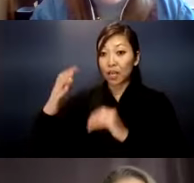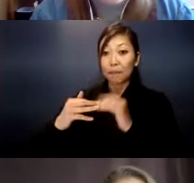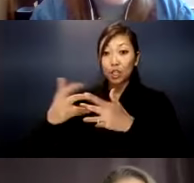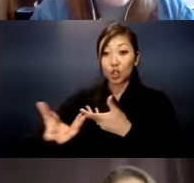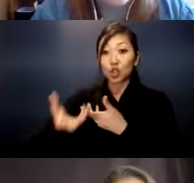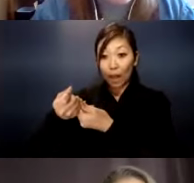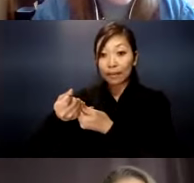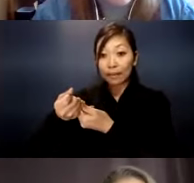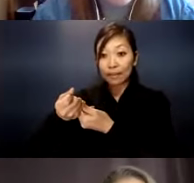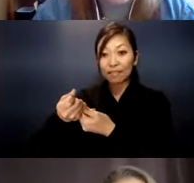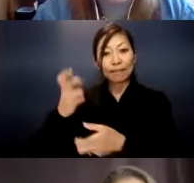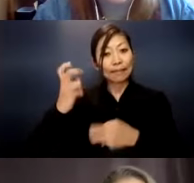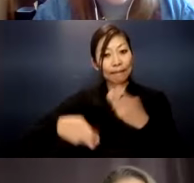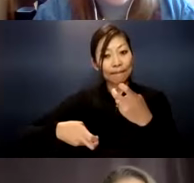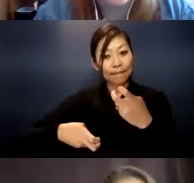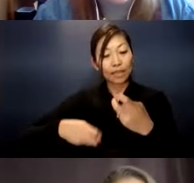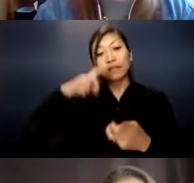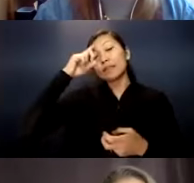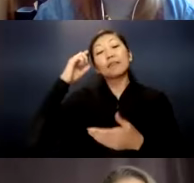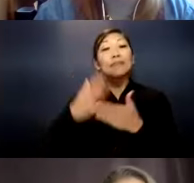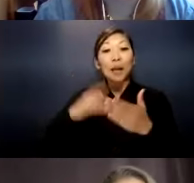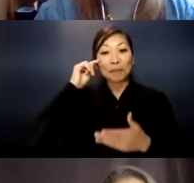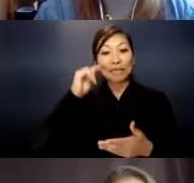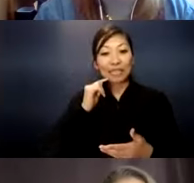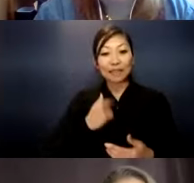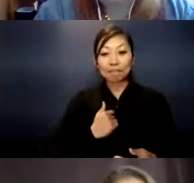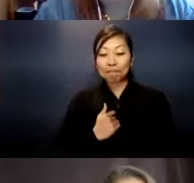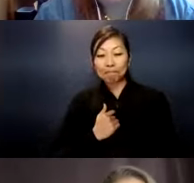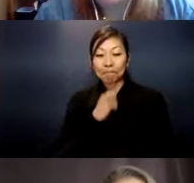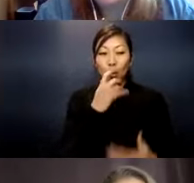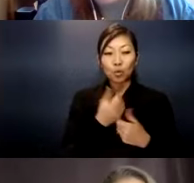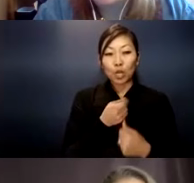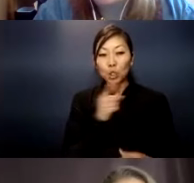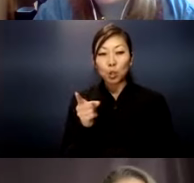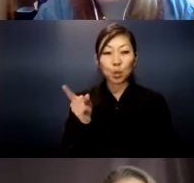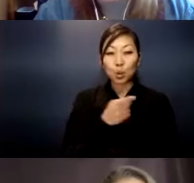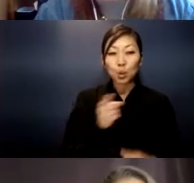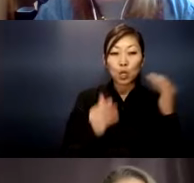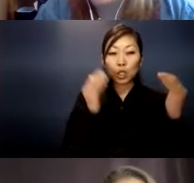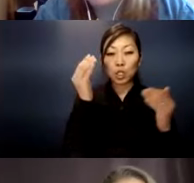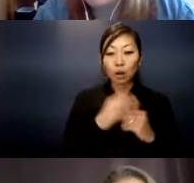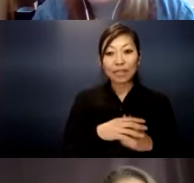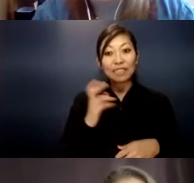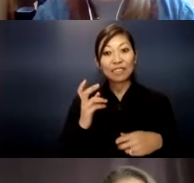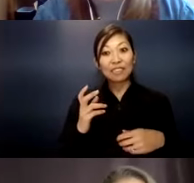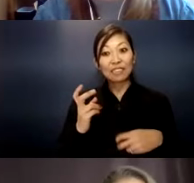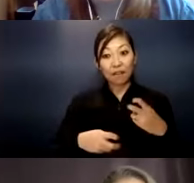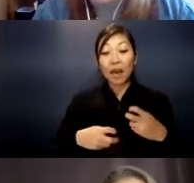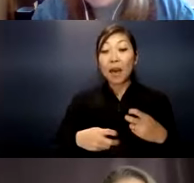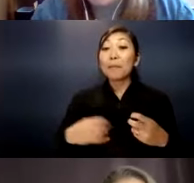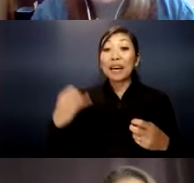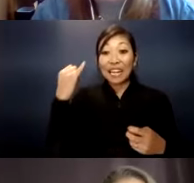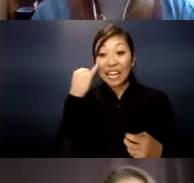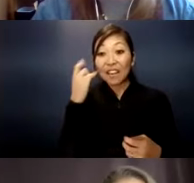don't trust easy to begin with is really hard. And then if we do have to report an instance of abuse